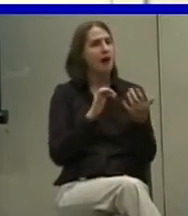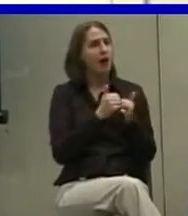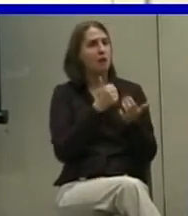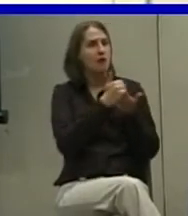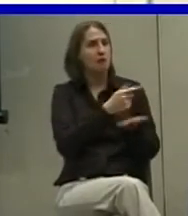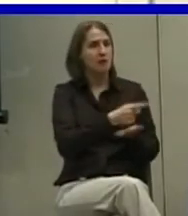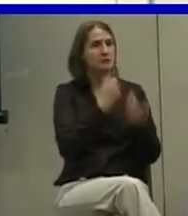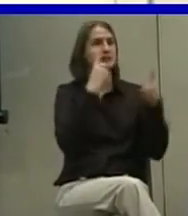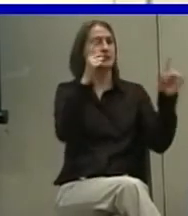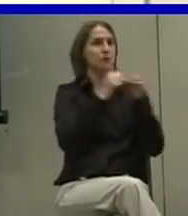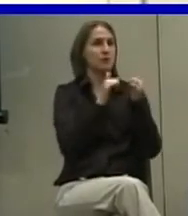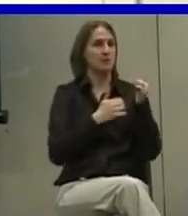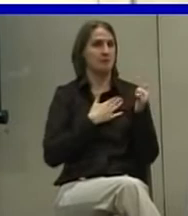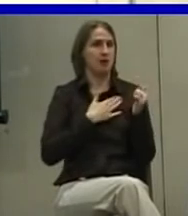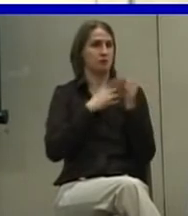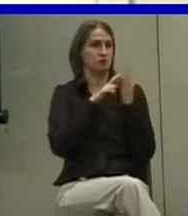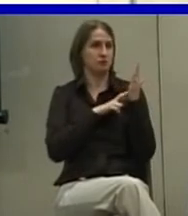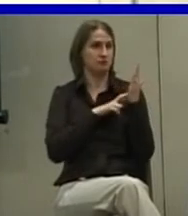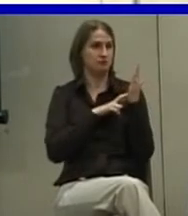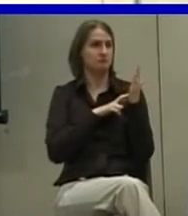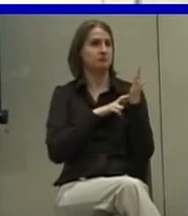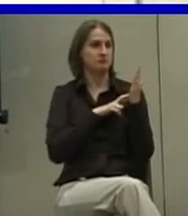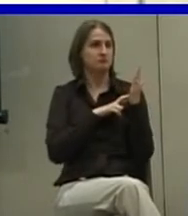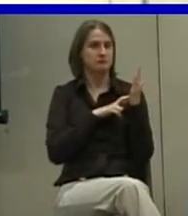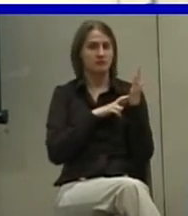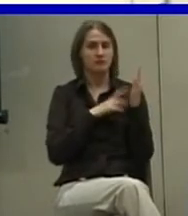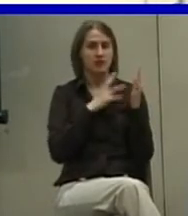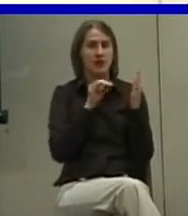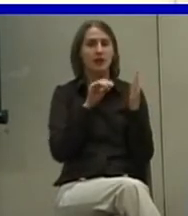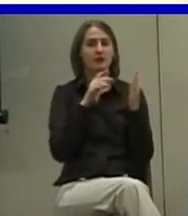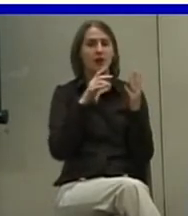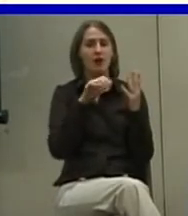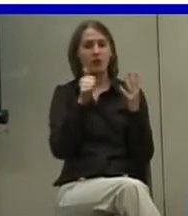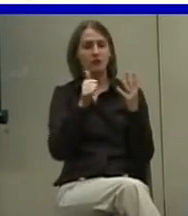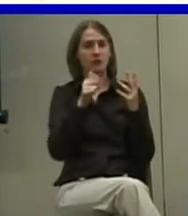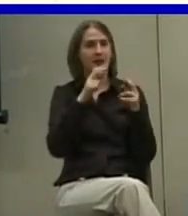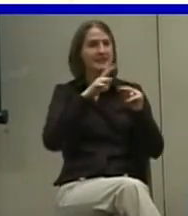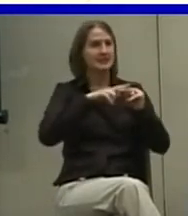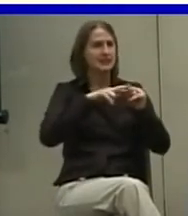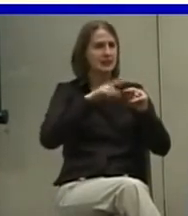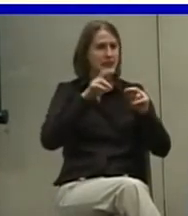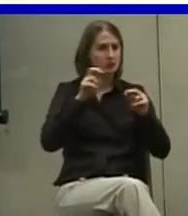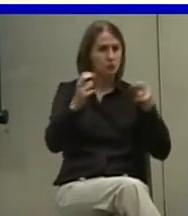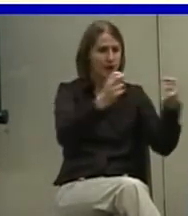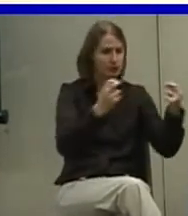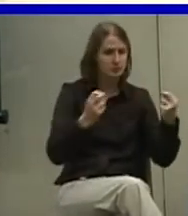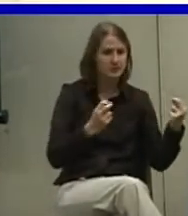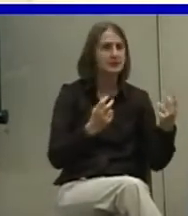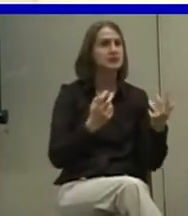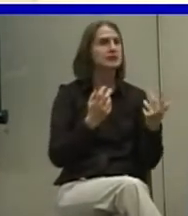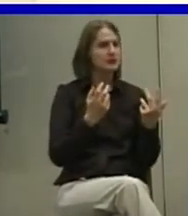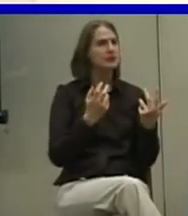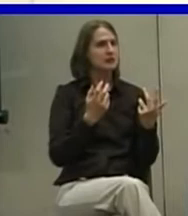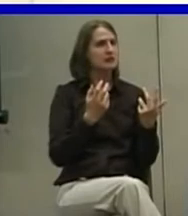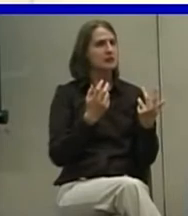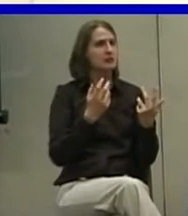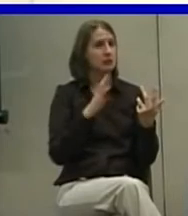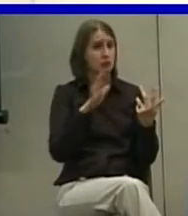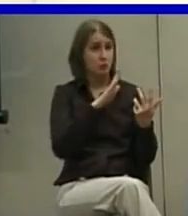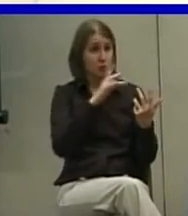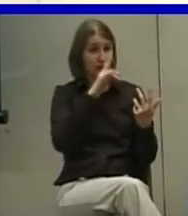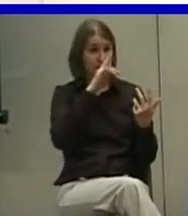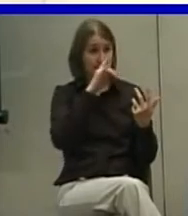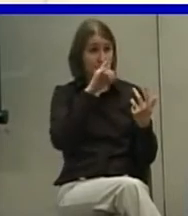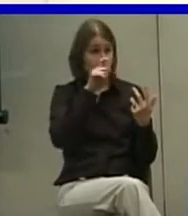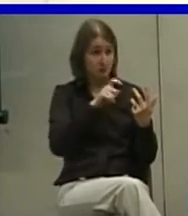successful with the rule? Arrangements is the other thing we have to think about. What does the research say? Should your kids be sitting